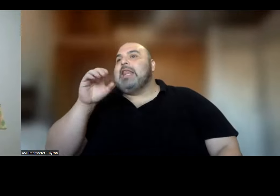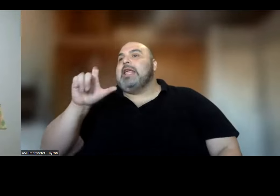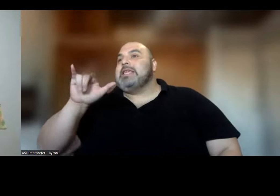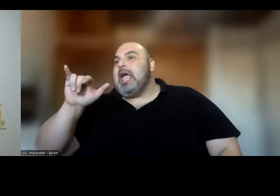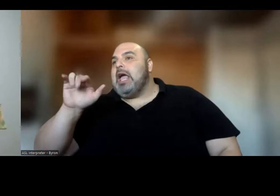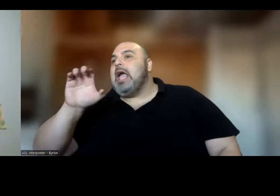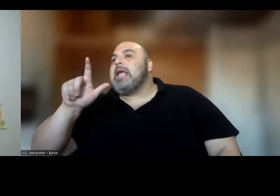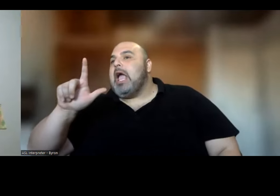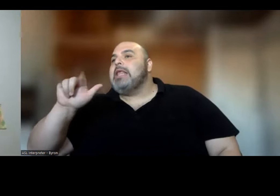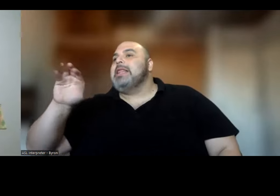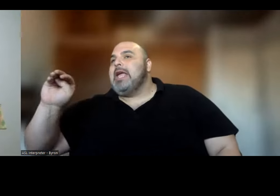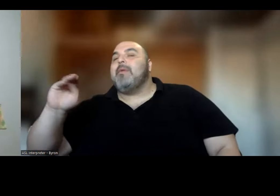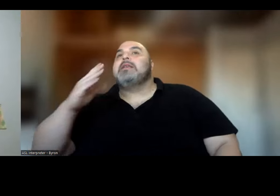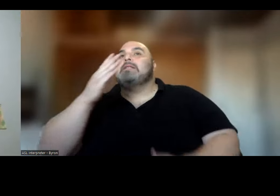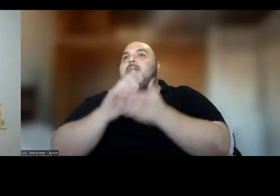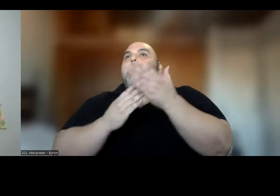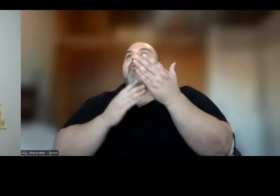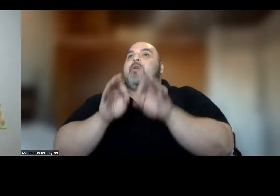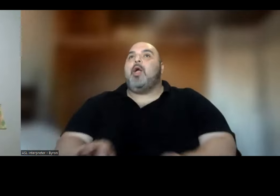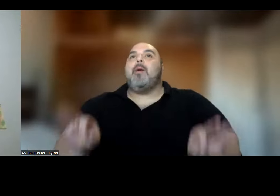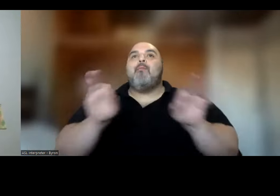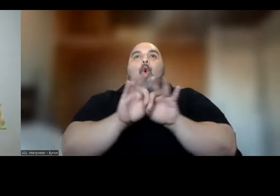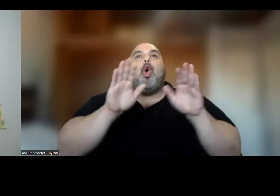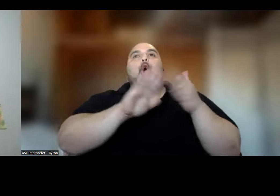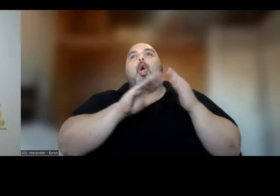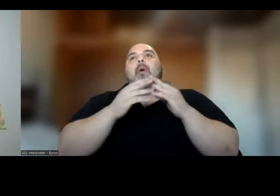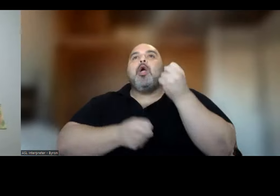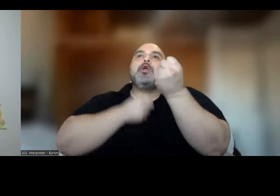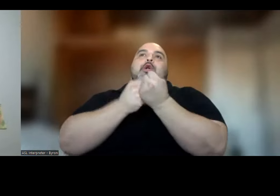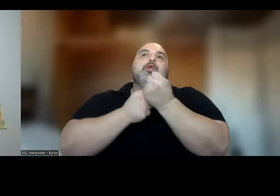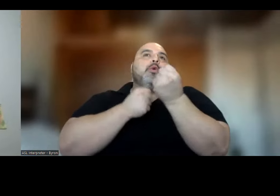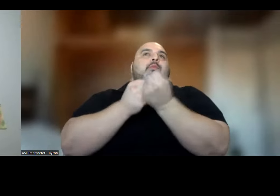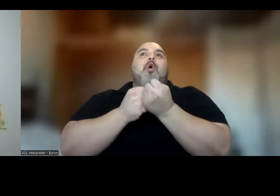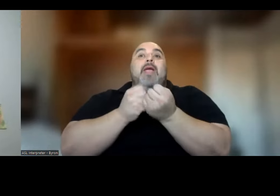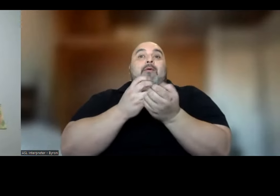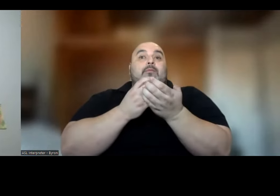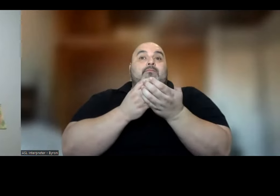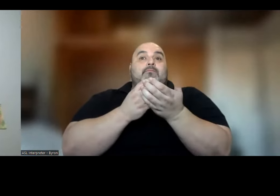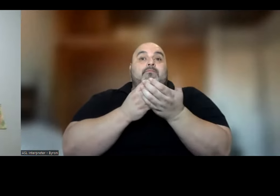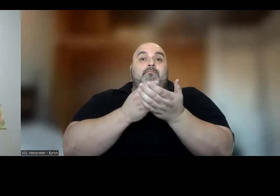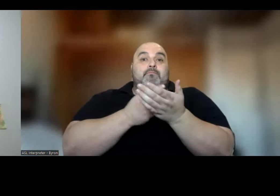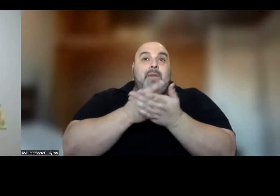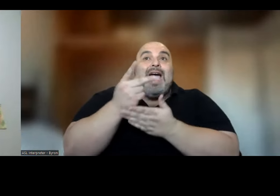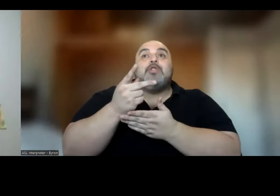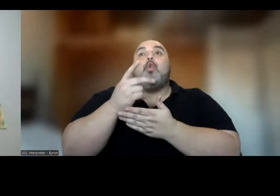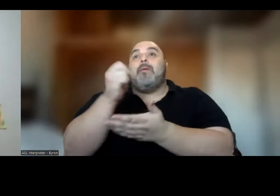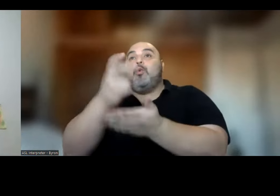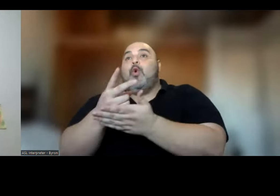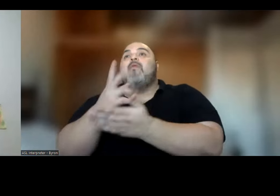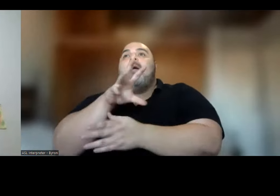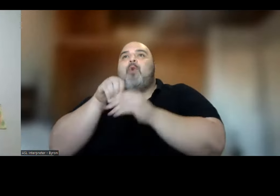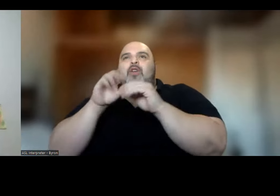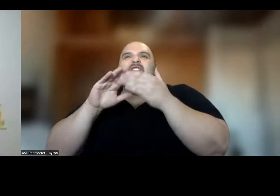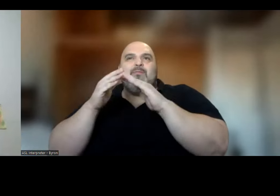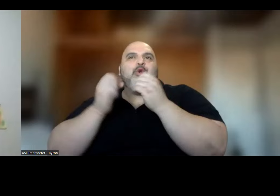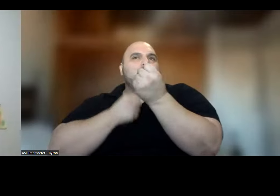important supports, community supports that were passed or approved as part of the CalAIM program, 14 community